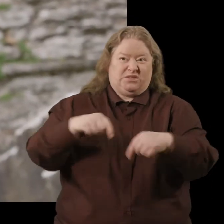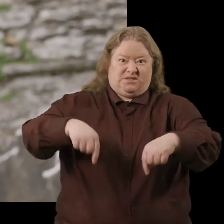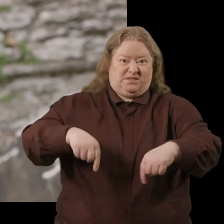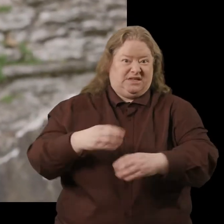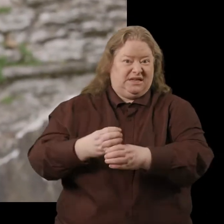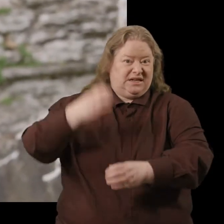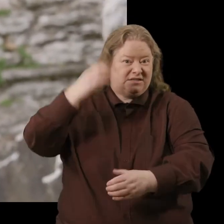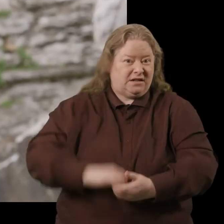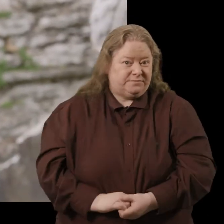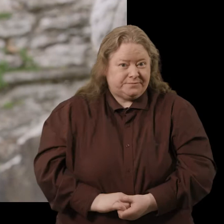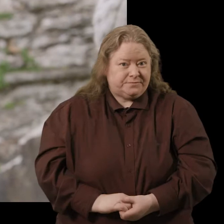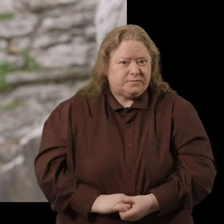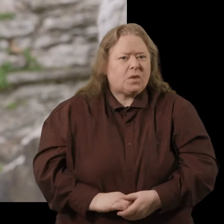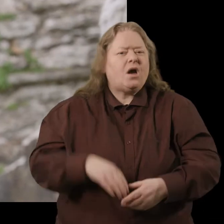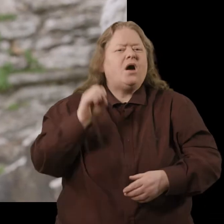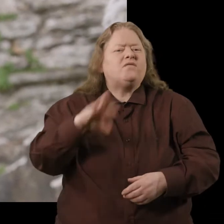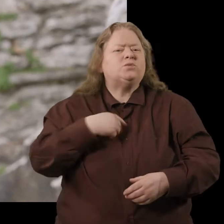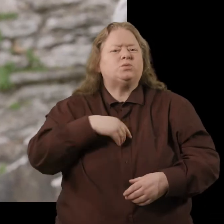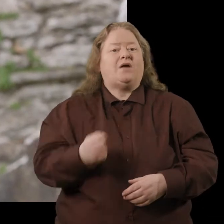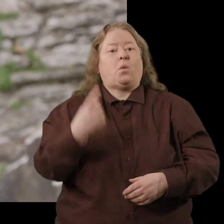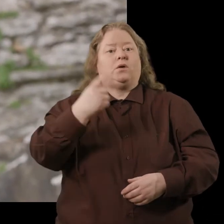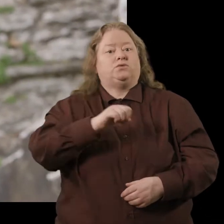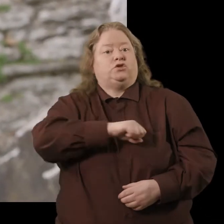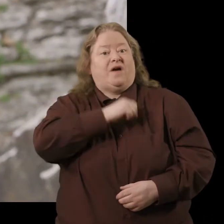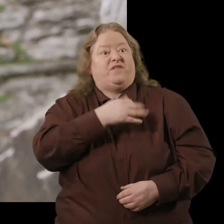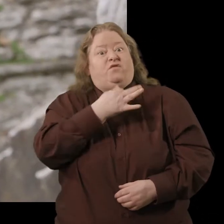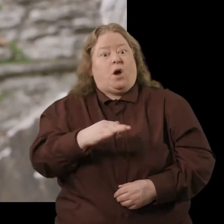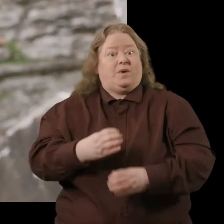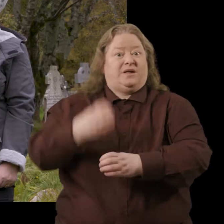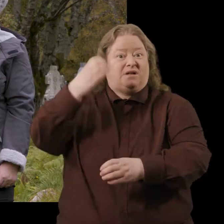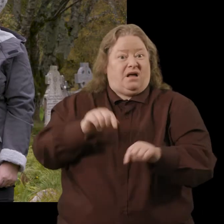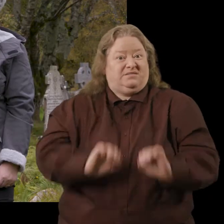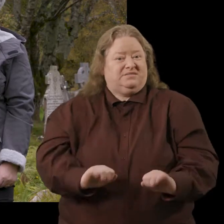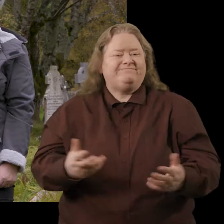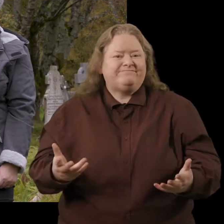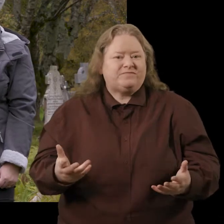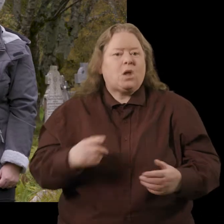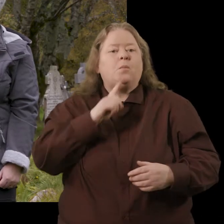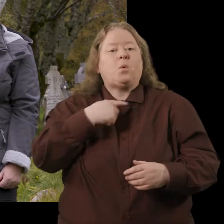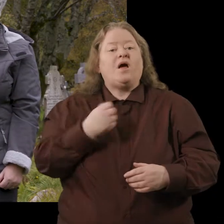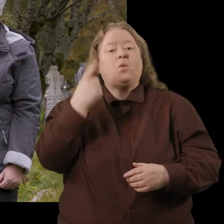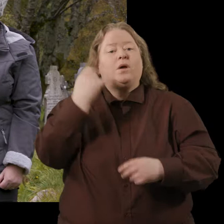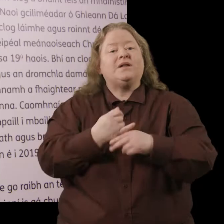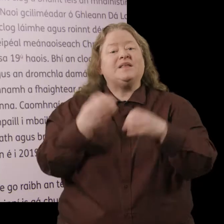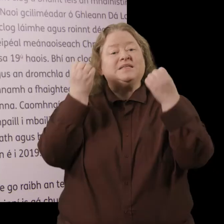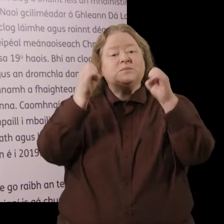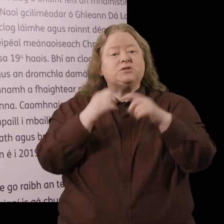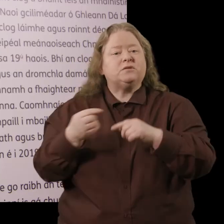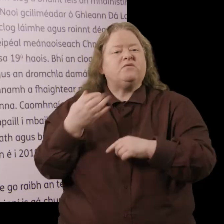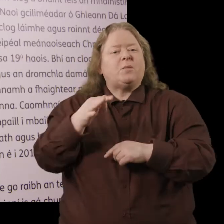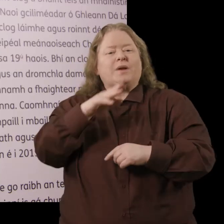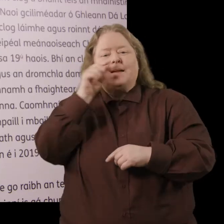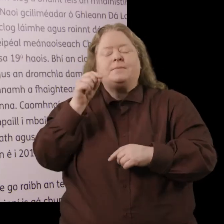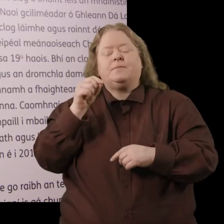Glendalough. Of course, we don't have one surviving from Glendalough itself, but we have one in the exhibition that comes from a place called